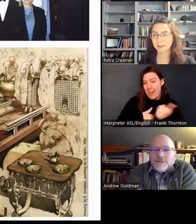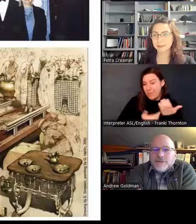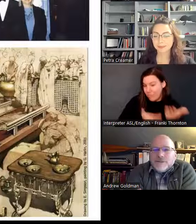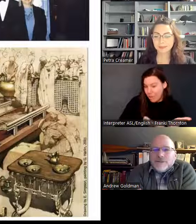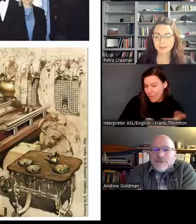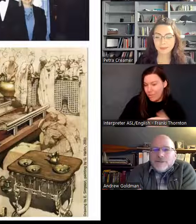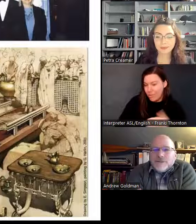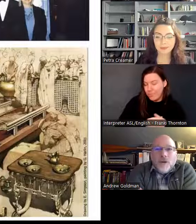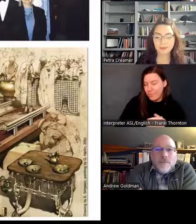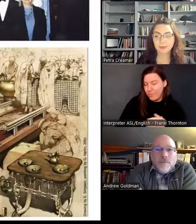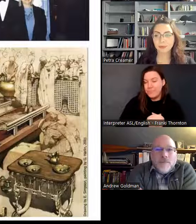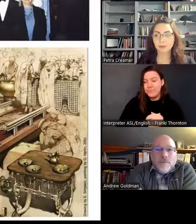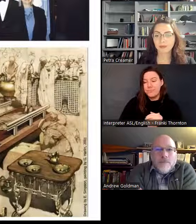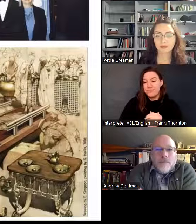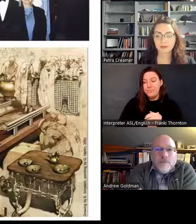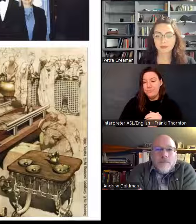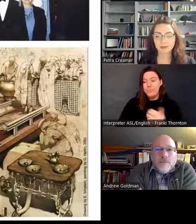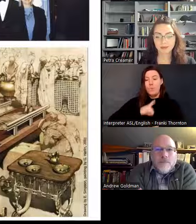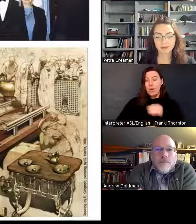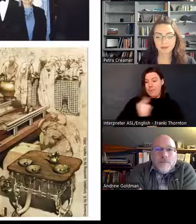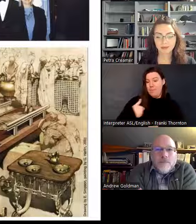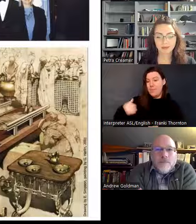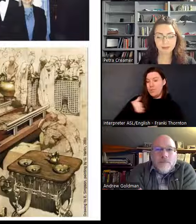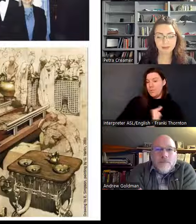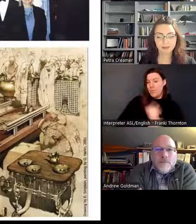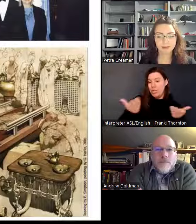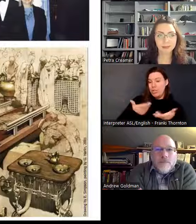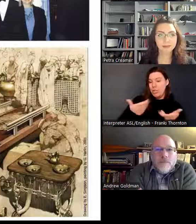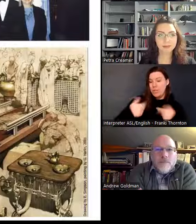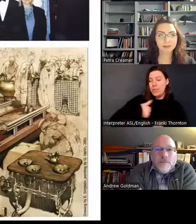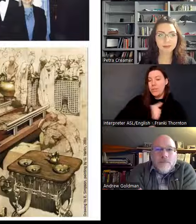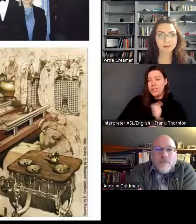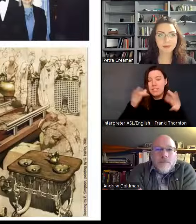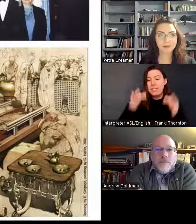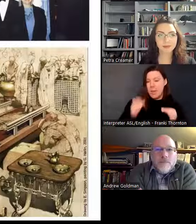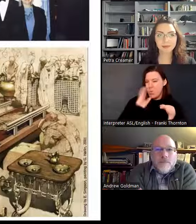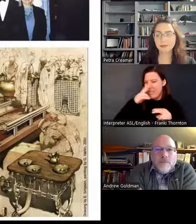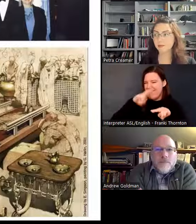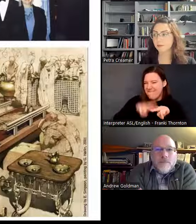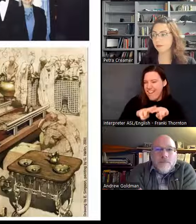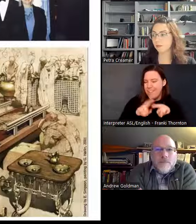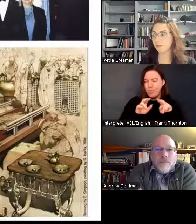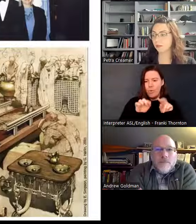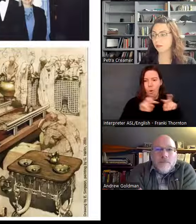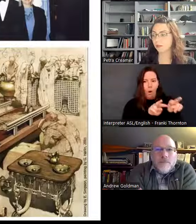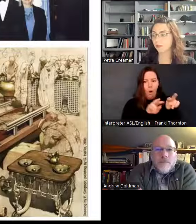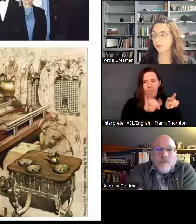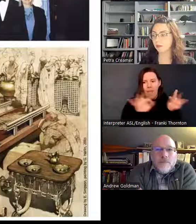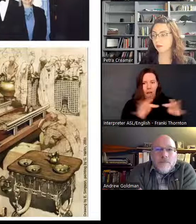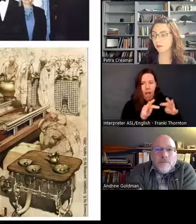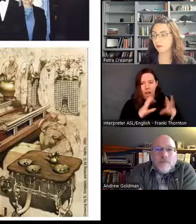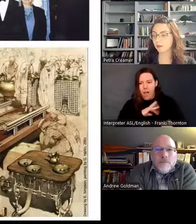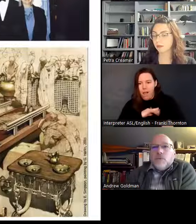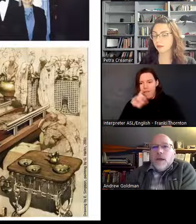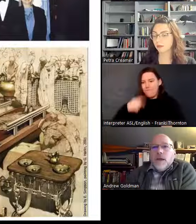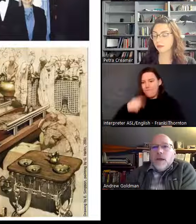there are 9 of us up here, agreed that it'd be fun and a way to bring attention to our local society. In